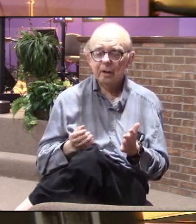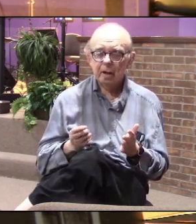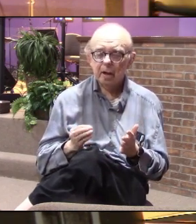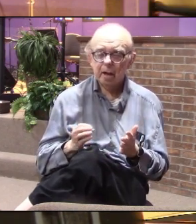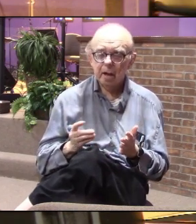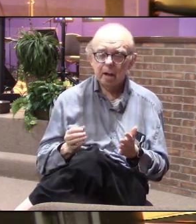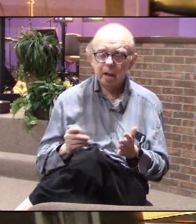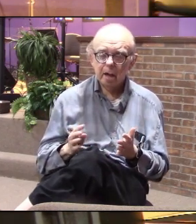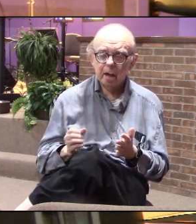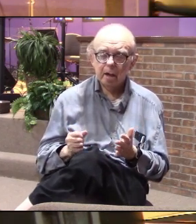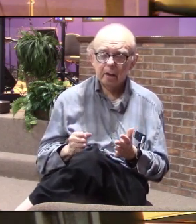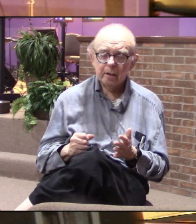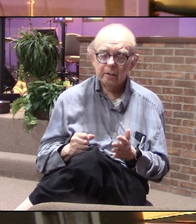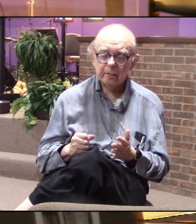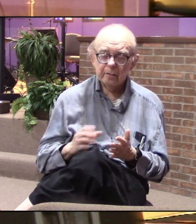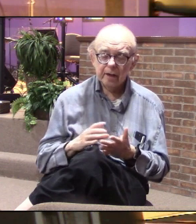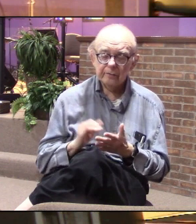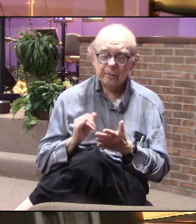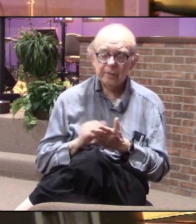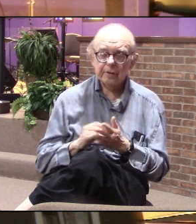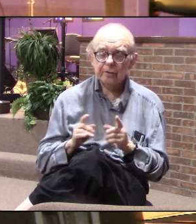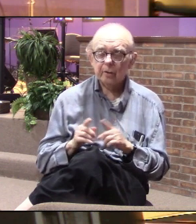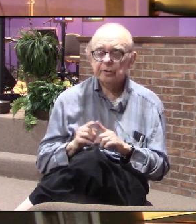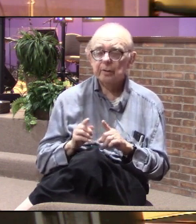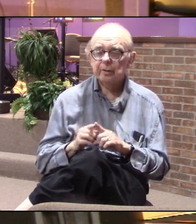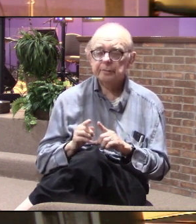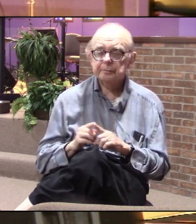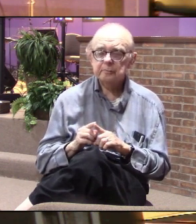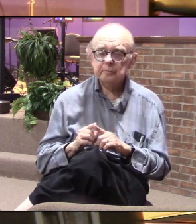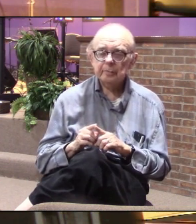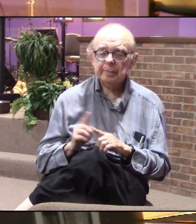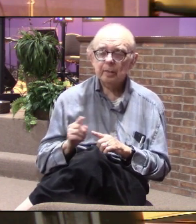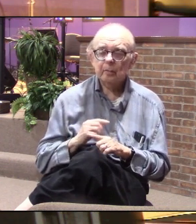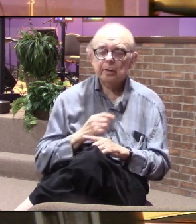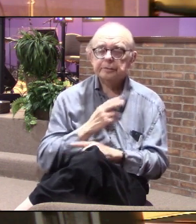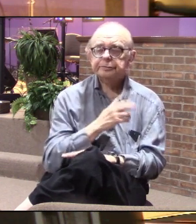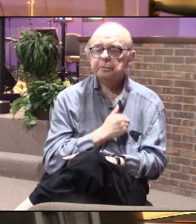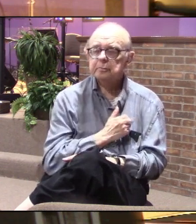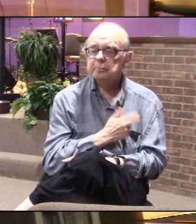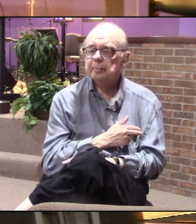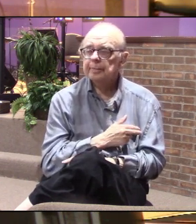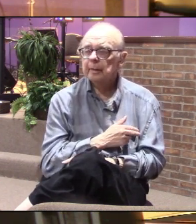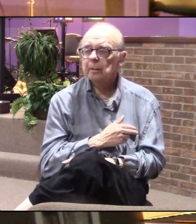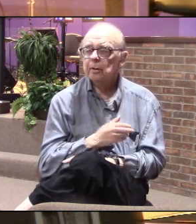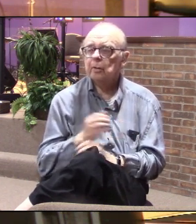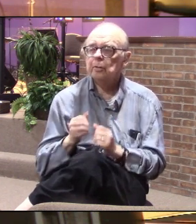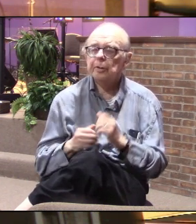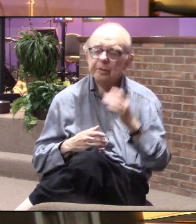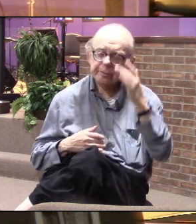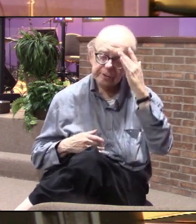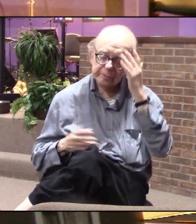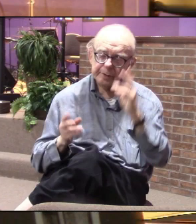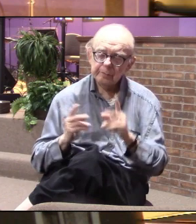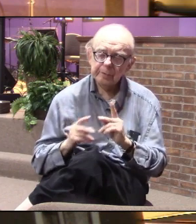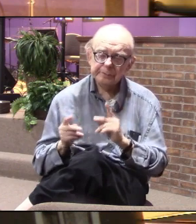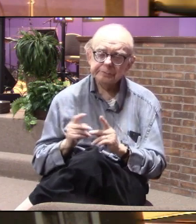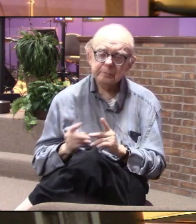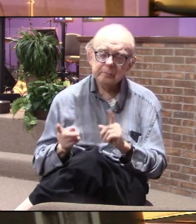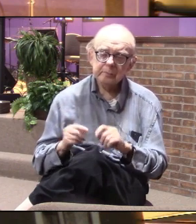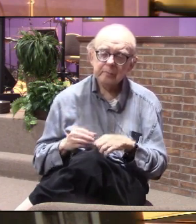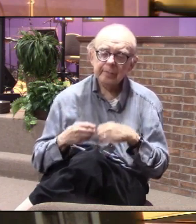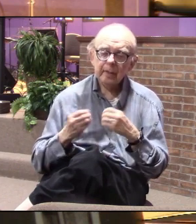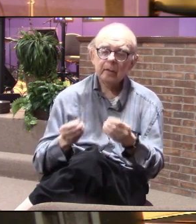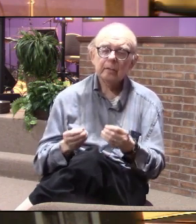and they even found this out in hospitals and with sick people. When they've given